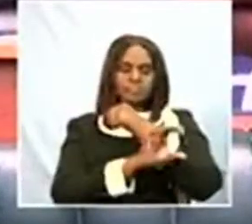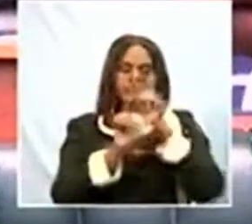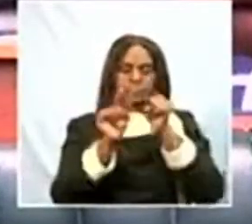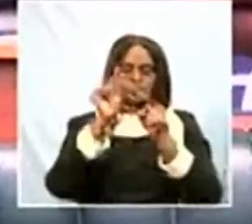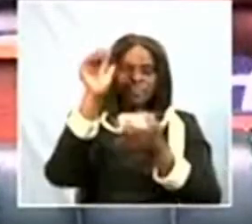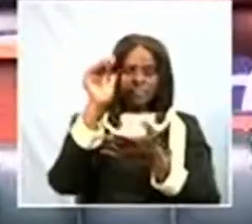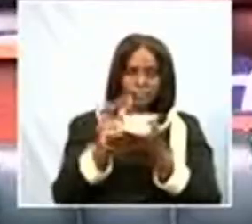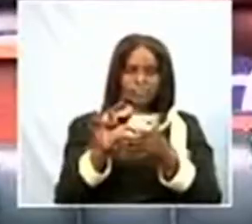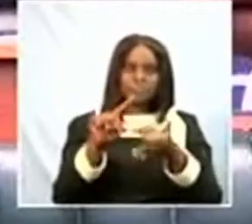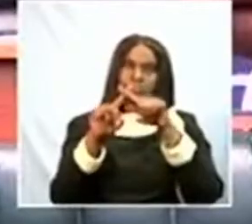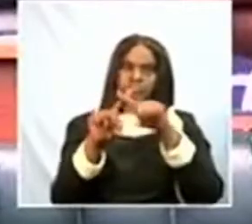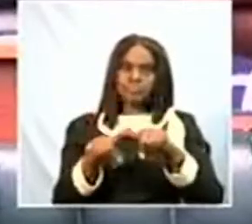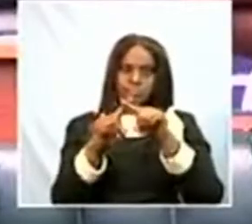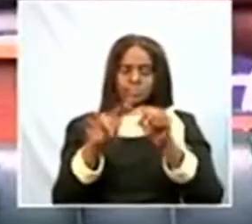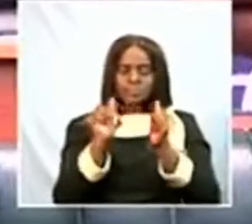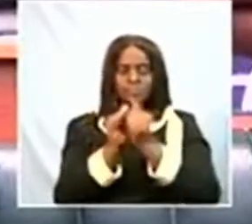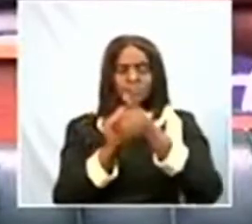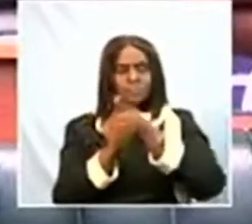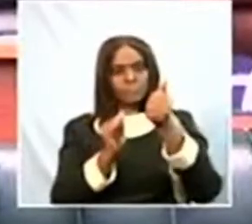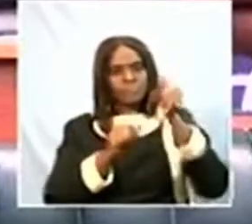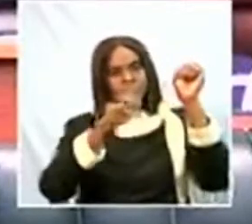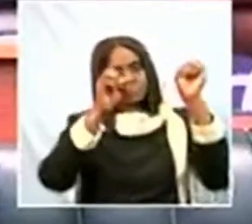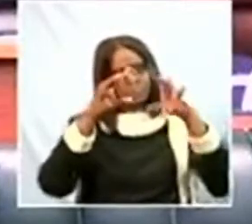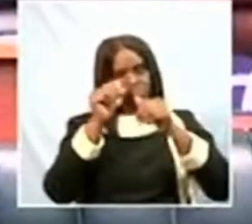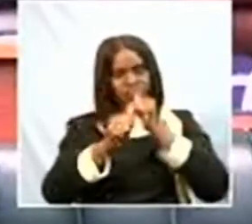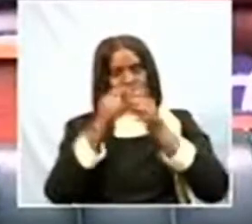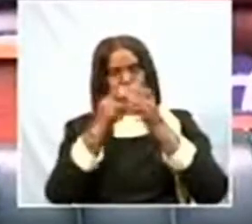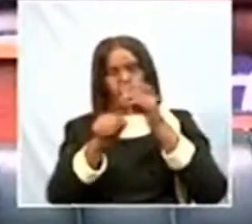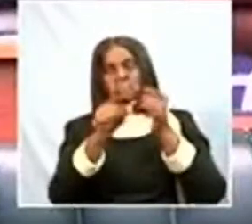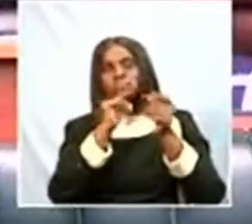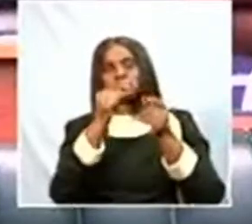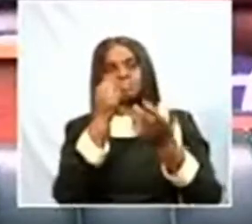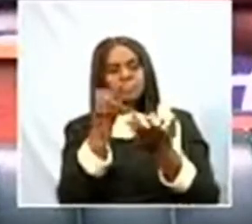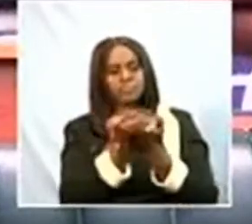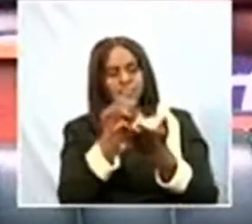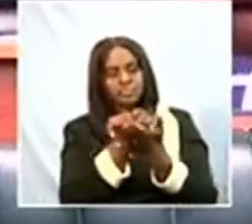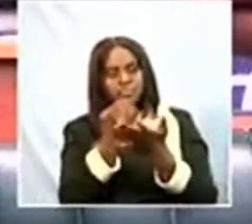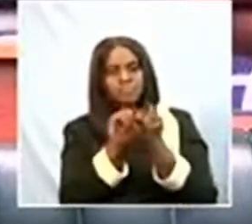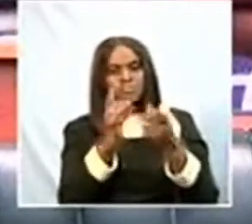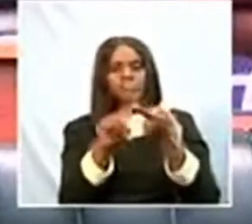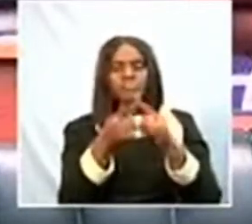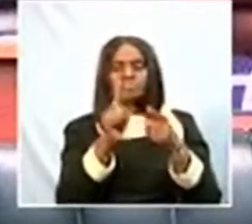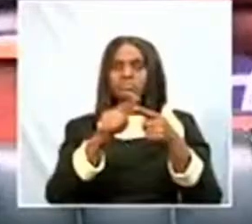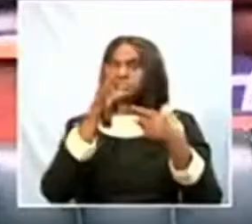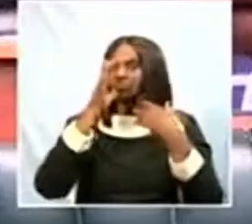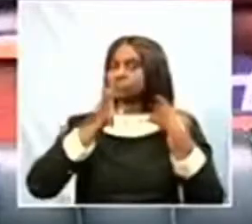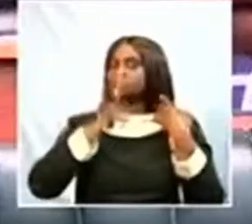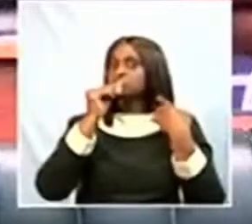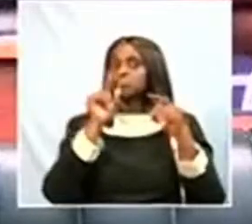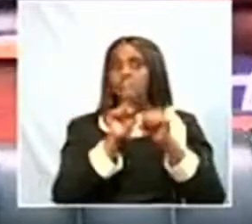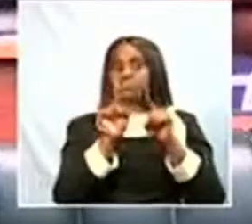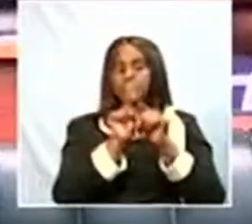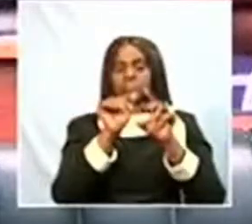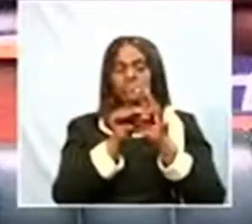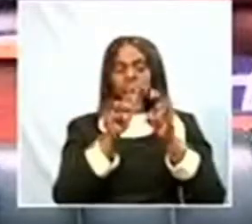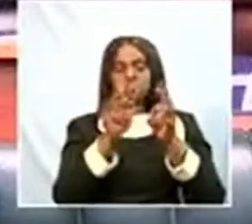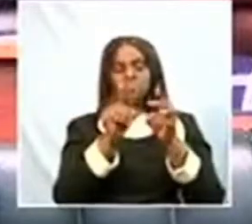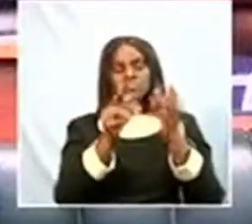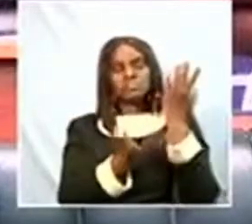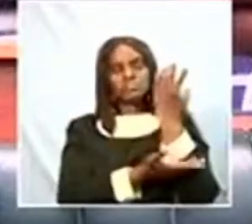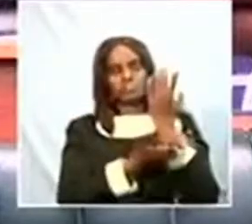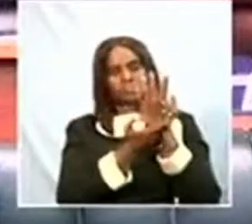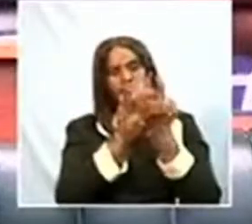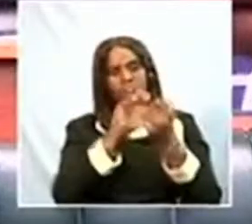reducing reliance on other electricity builders that are not economic friendly. Madam Speaker, in the same vein, if this is enhanced, there